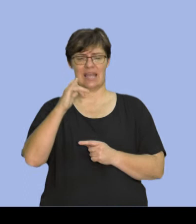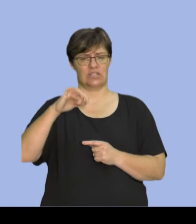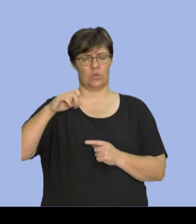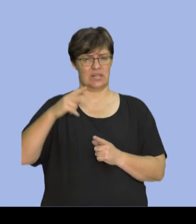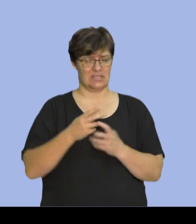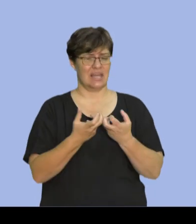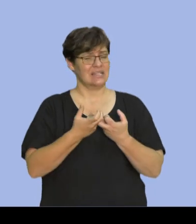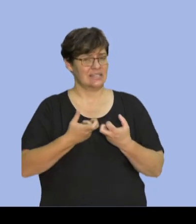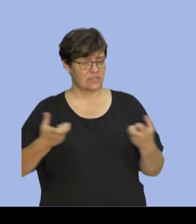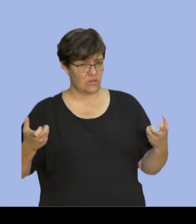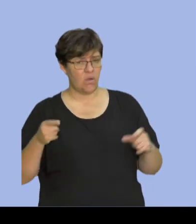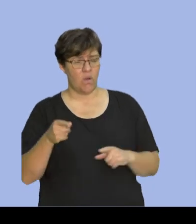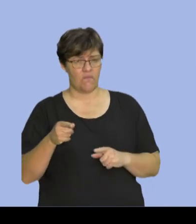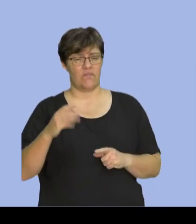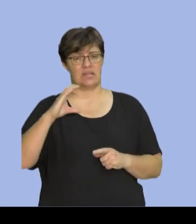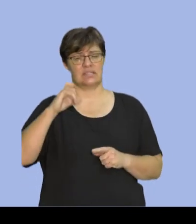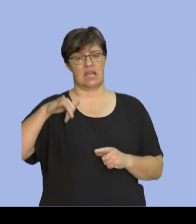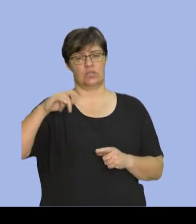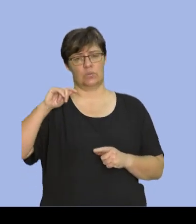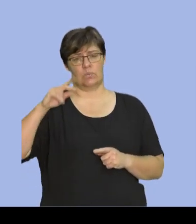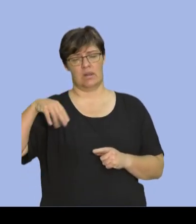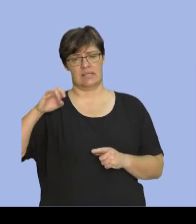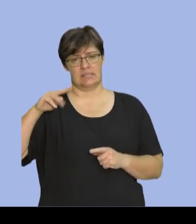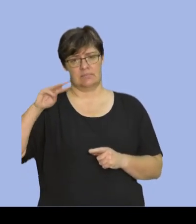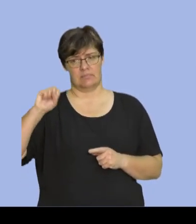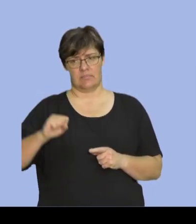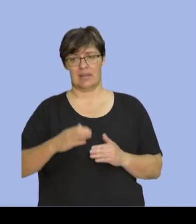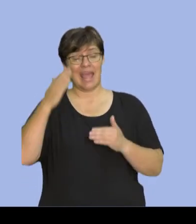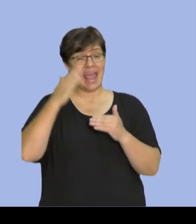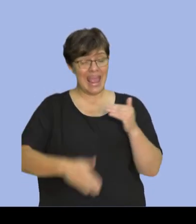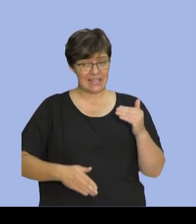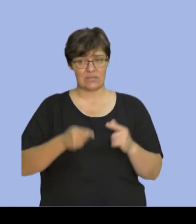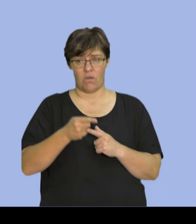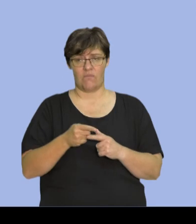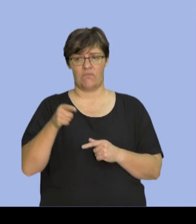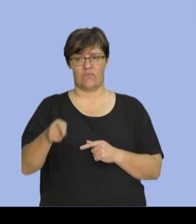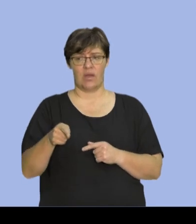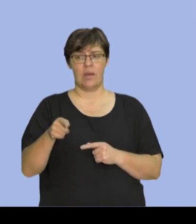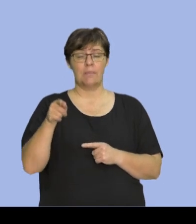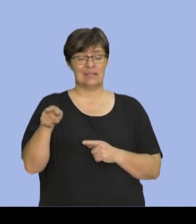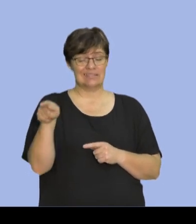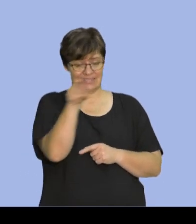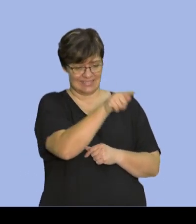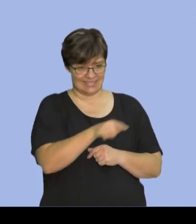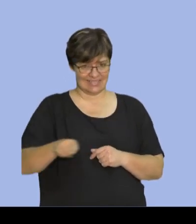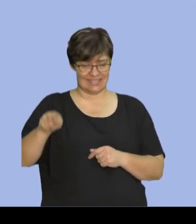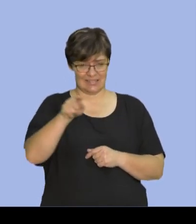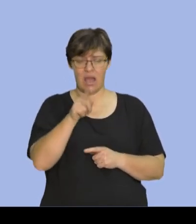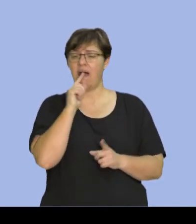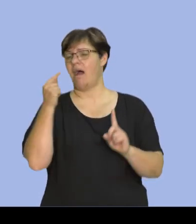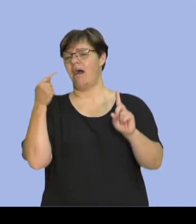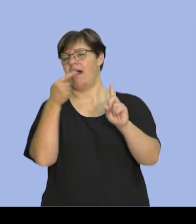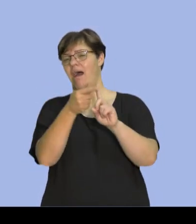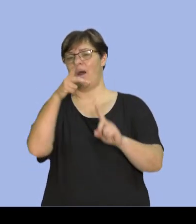the division of the cytoplasm towards the end of telophase. However, these descriptions clearly point